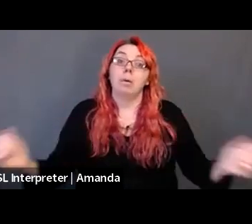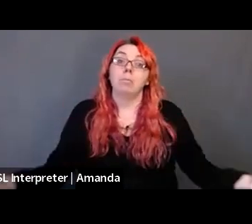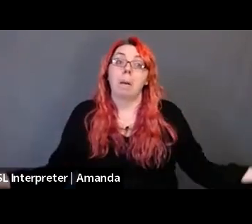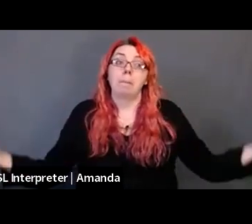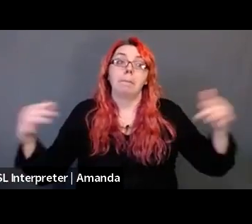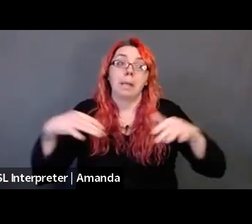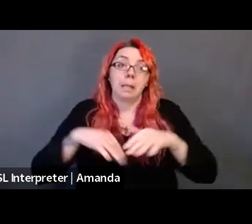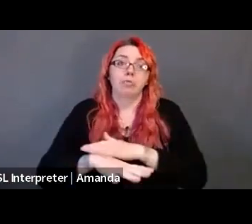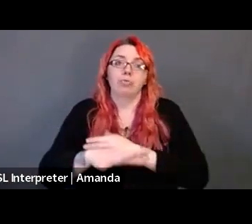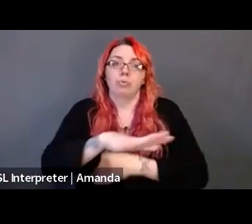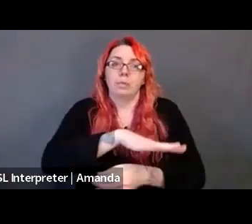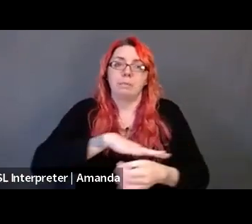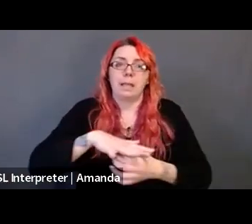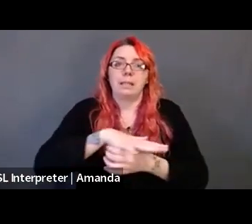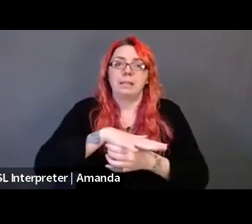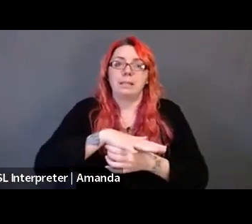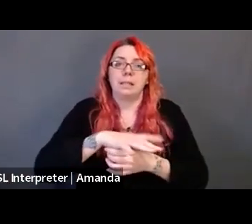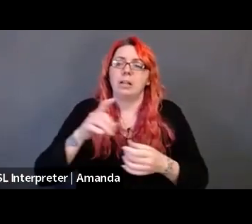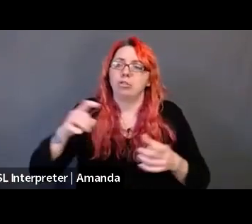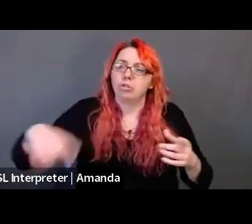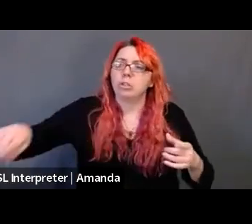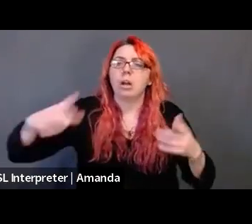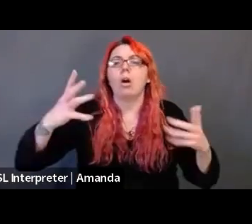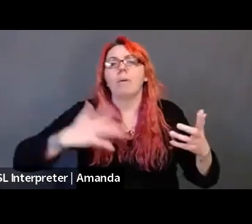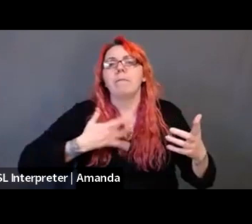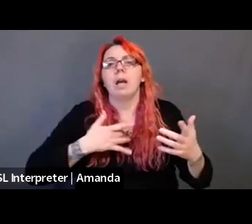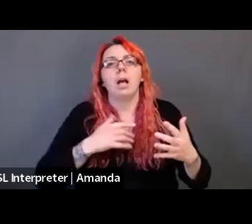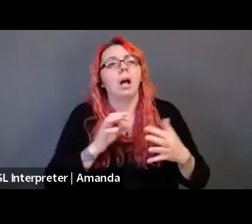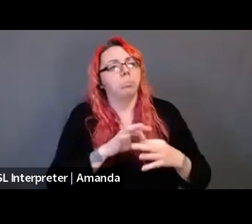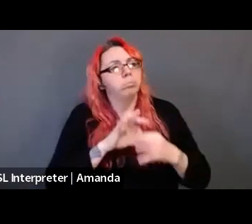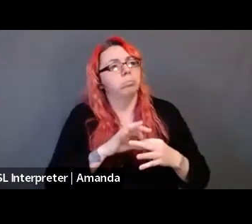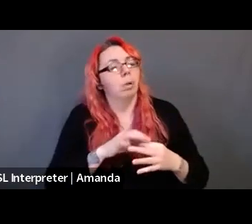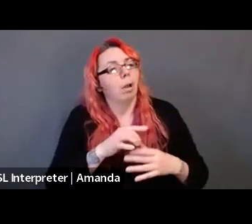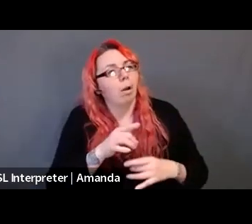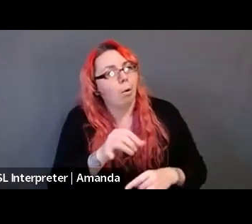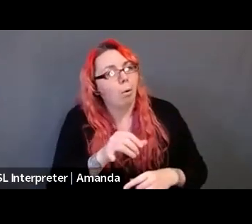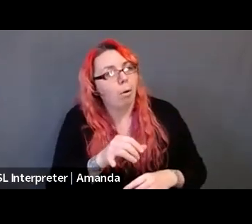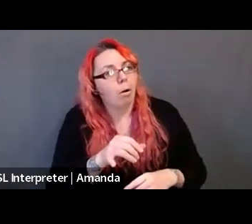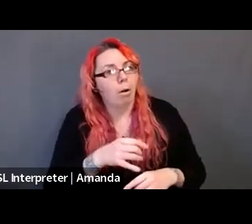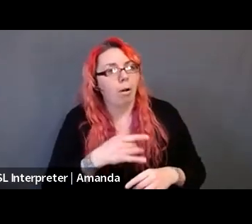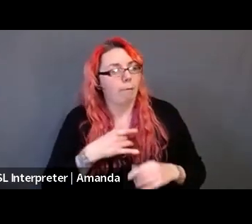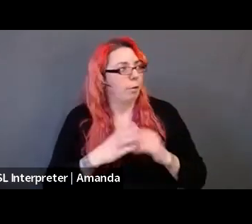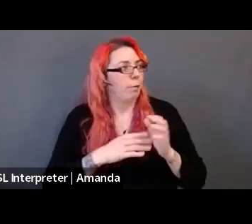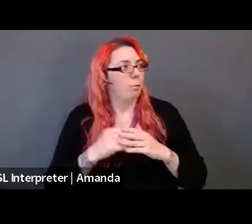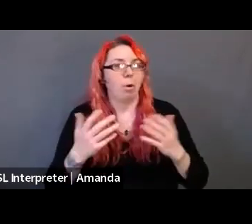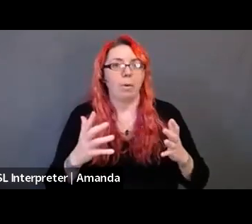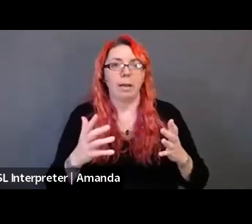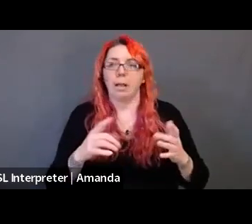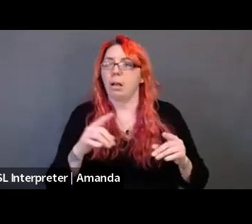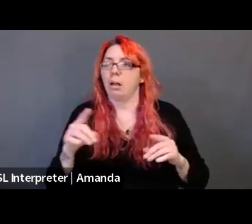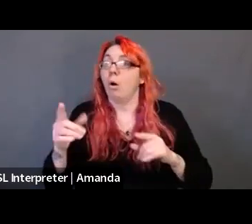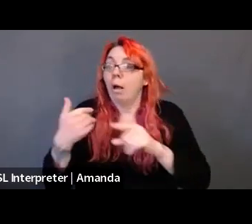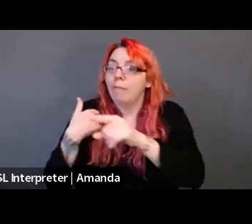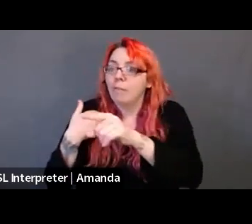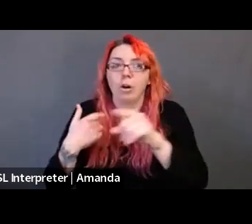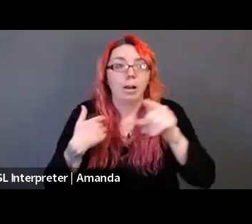think, oh, there's different things available in the space that have anticipated that I might be here and I might be having the experience I'm having. So all these